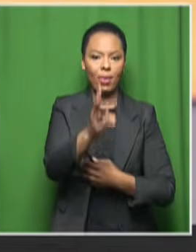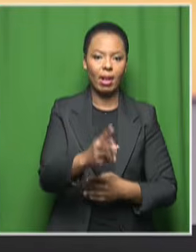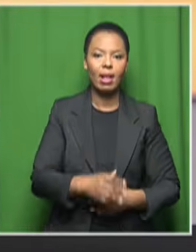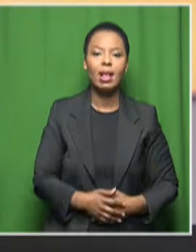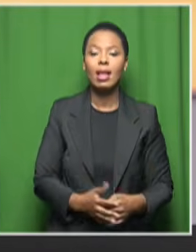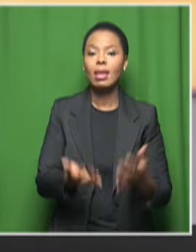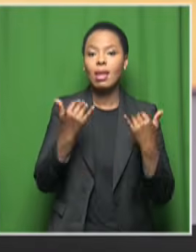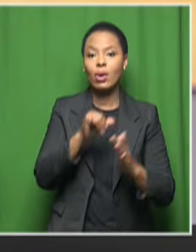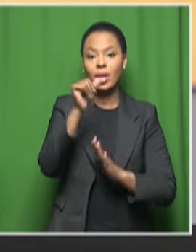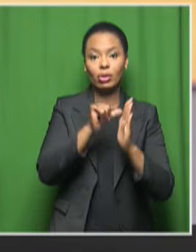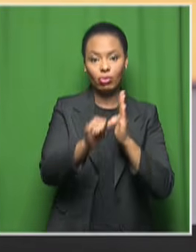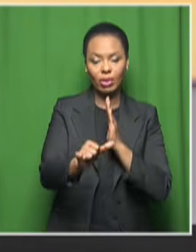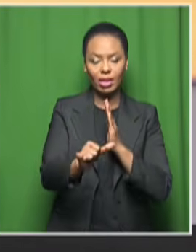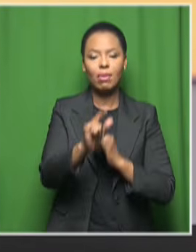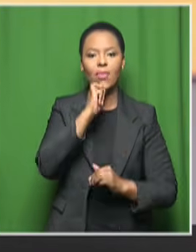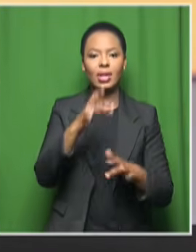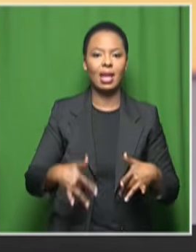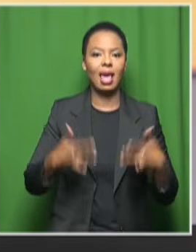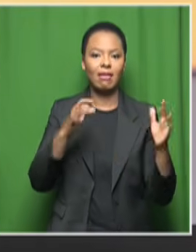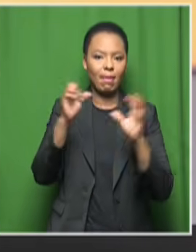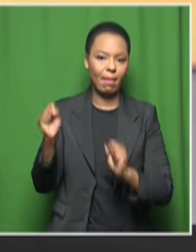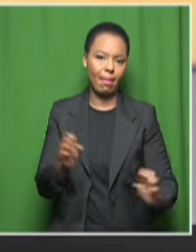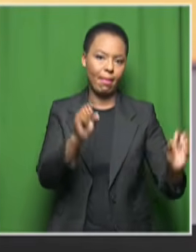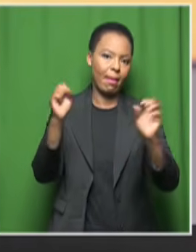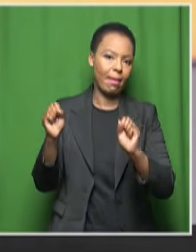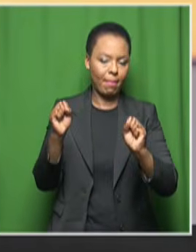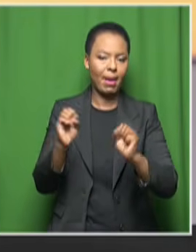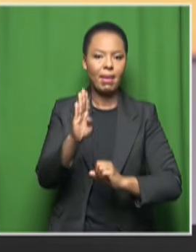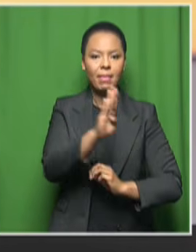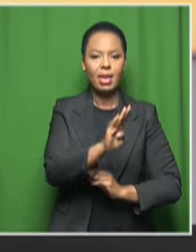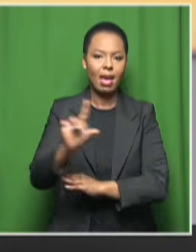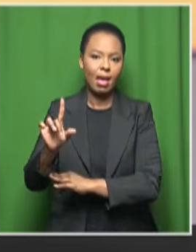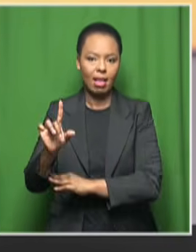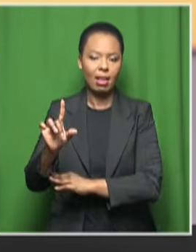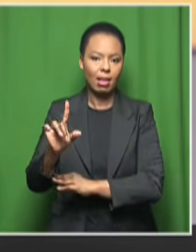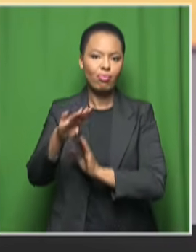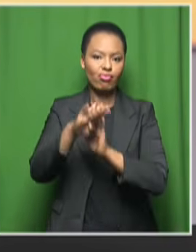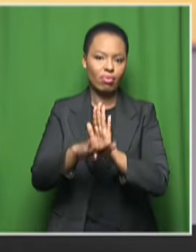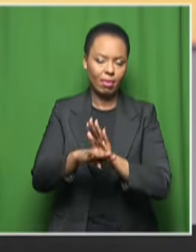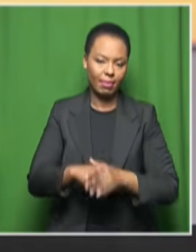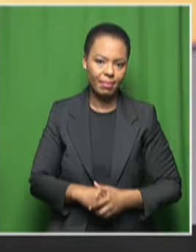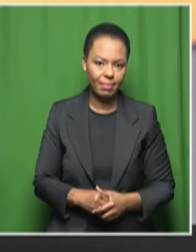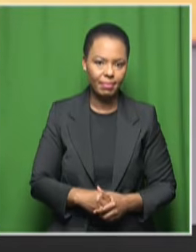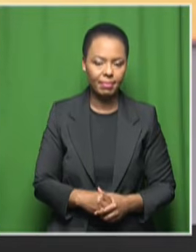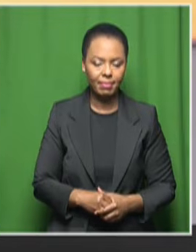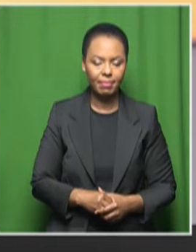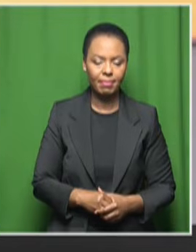next week on Morning Live. This is Bottom Line. And of course, Morning Live continues after the break.